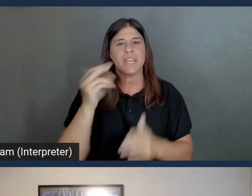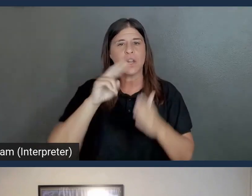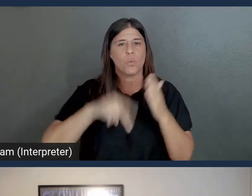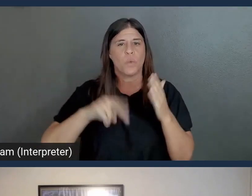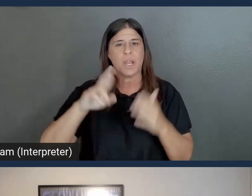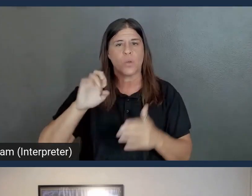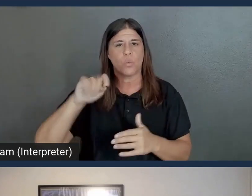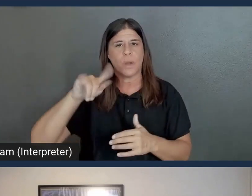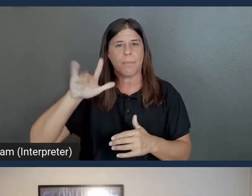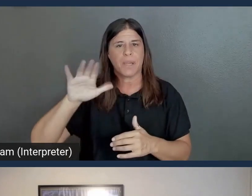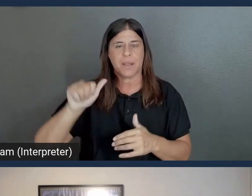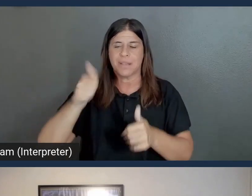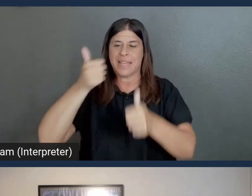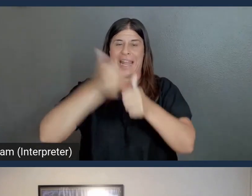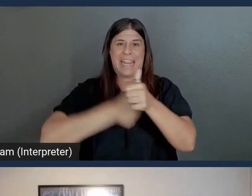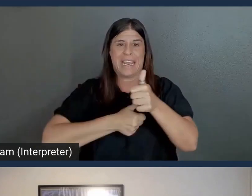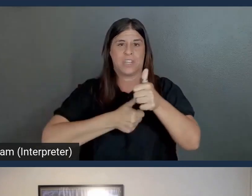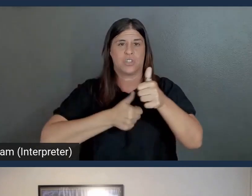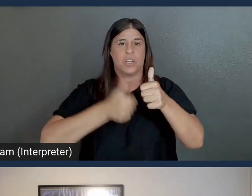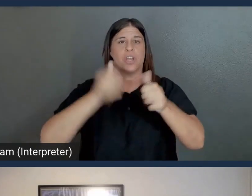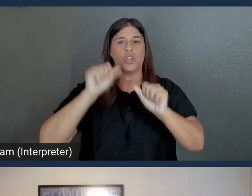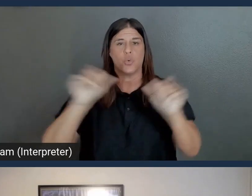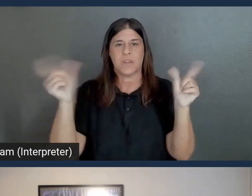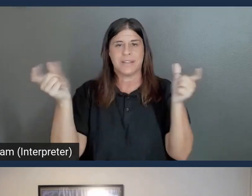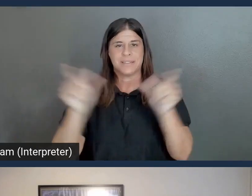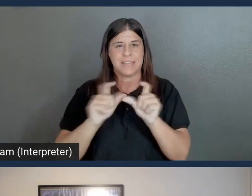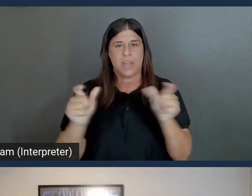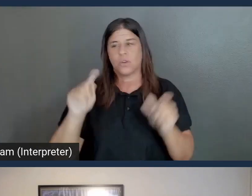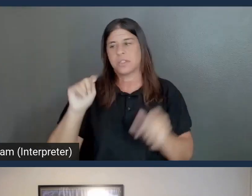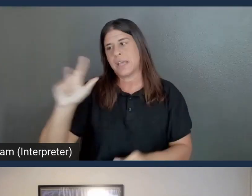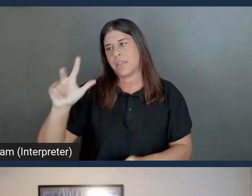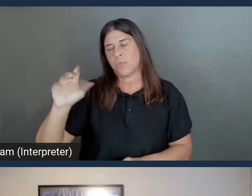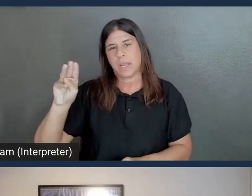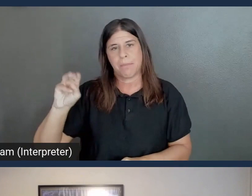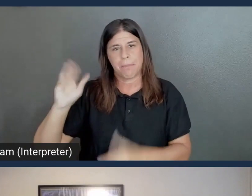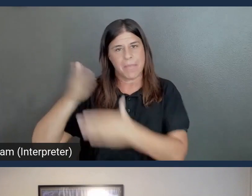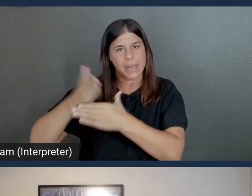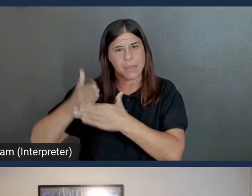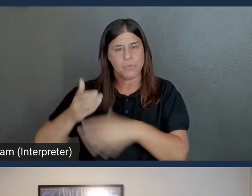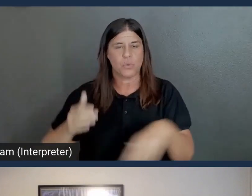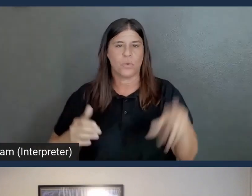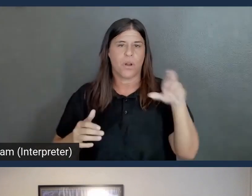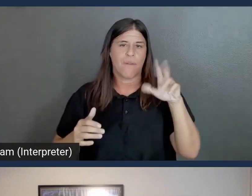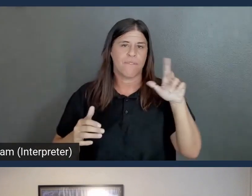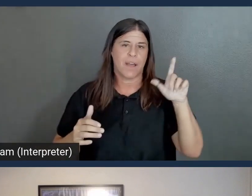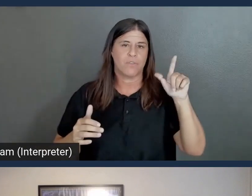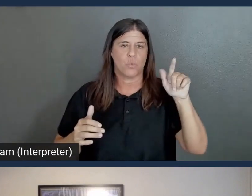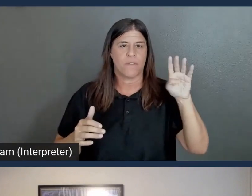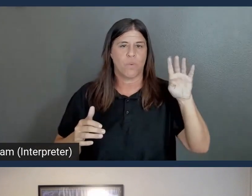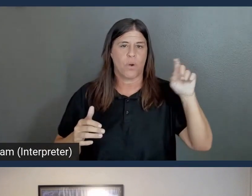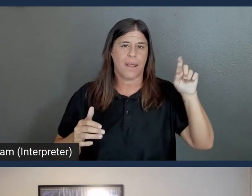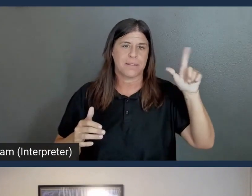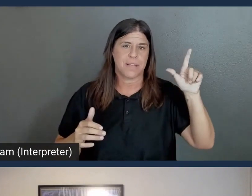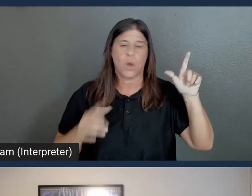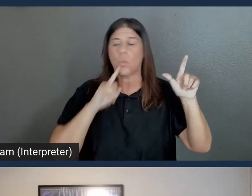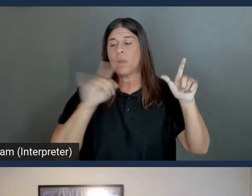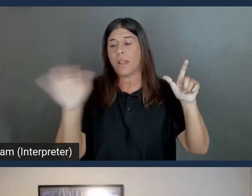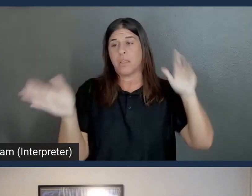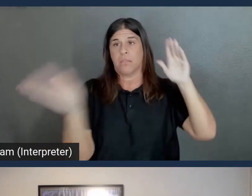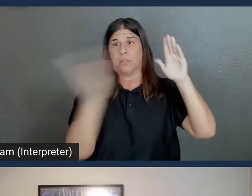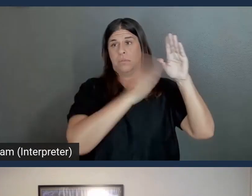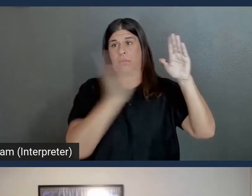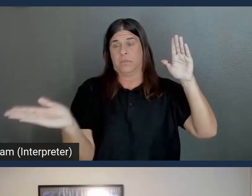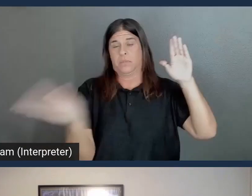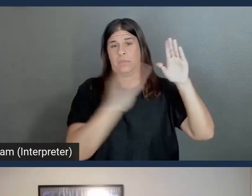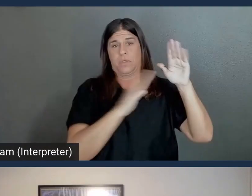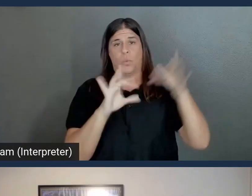those instances, you can scale it from the same size, from a T3 medium up to an R5 24XL. And this really, part of this also comes